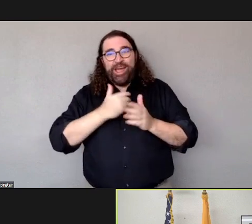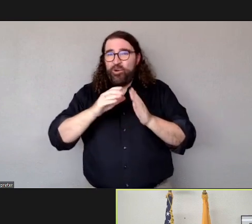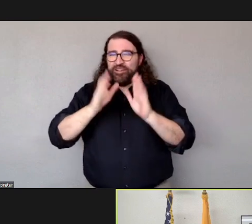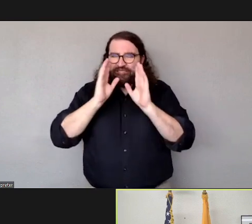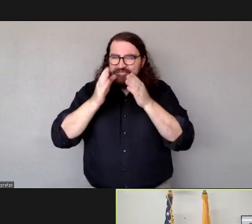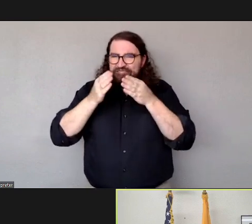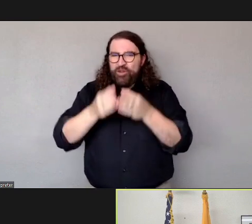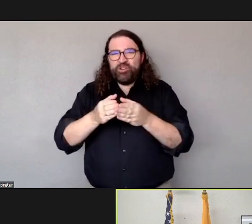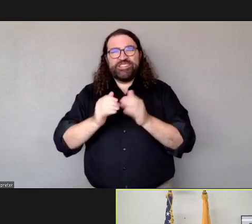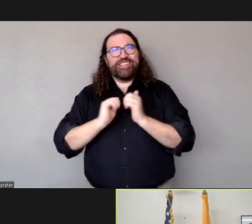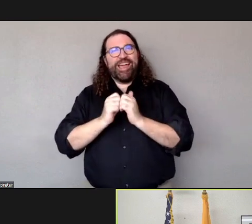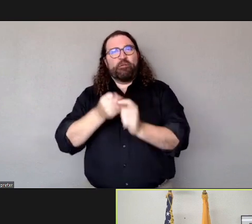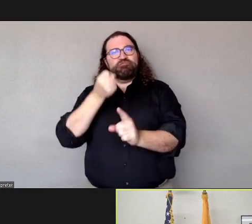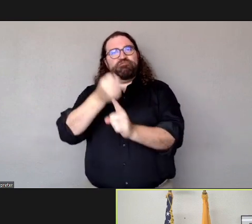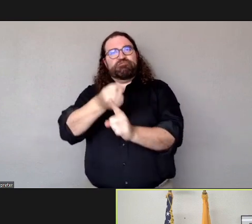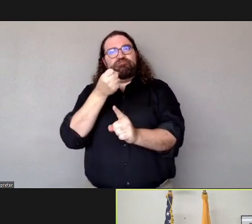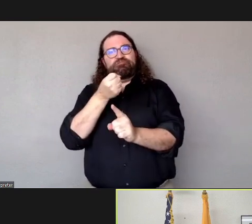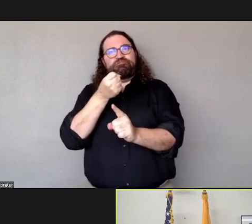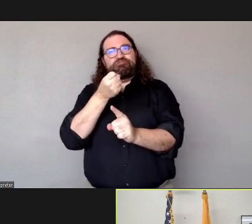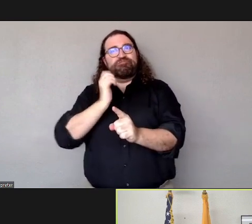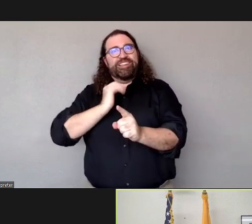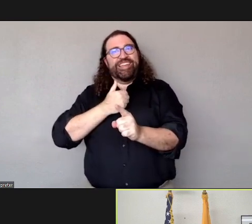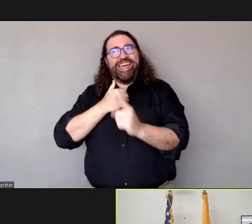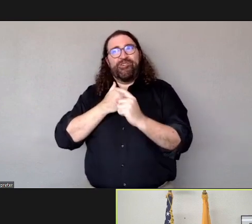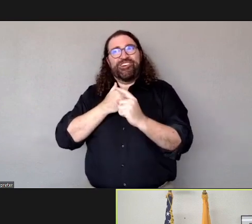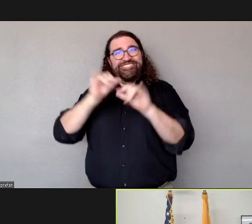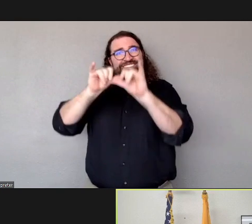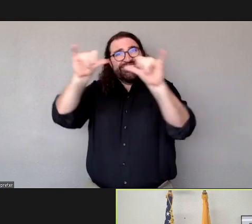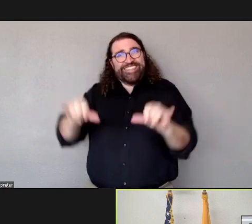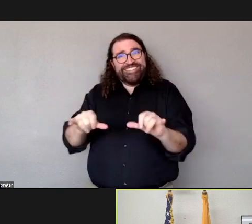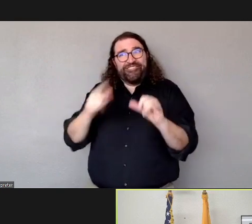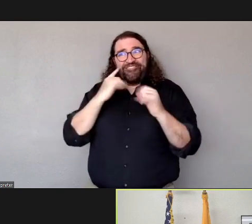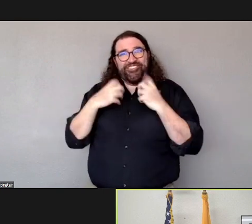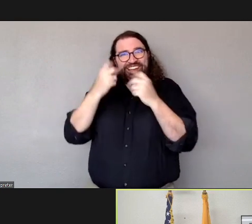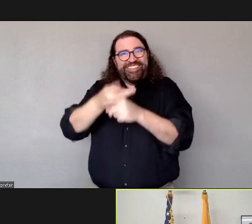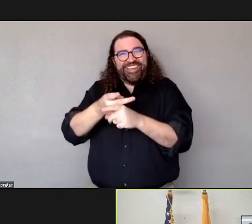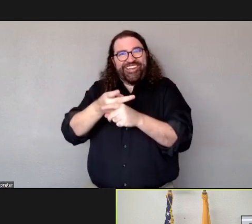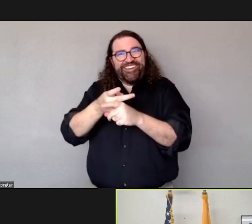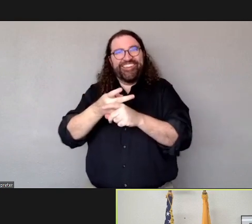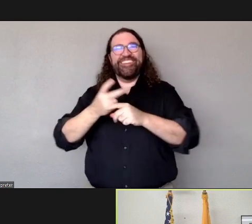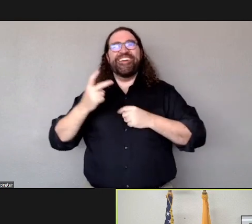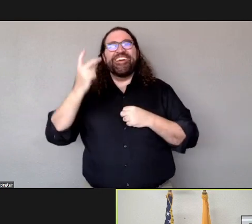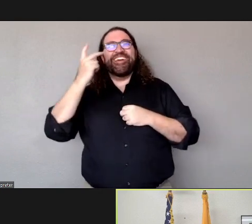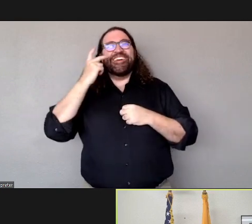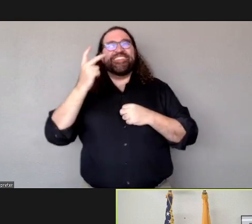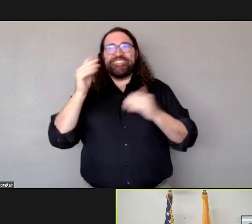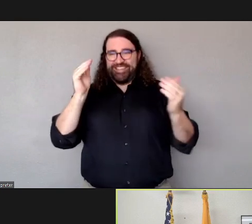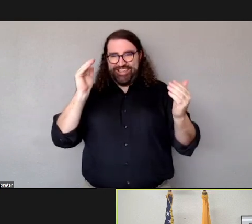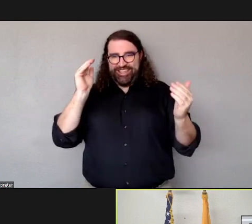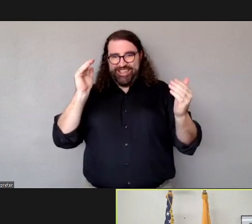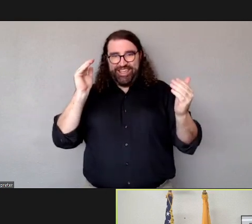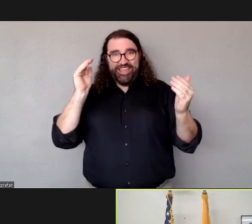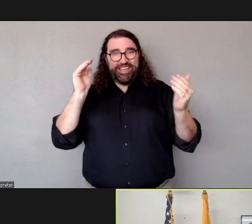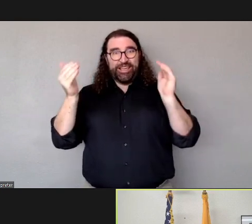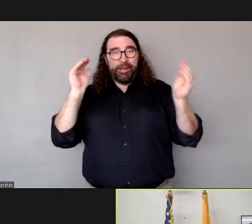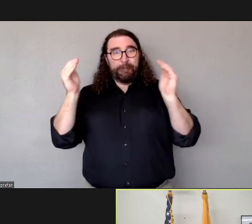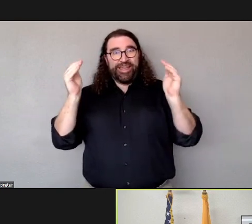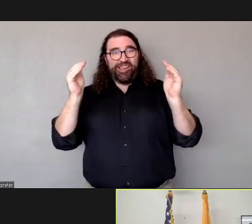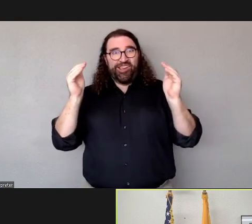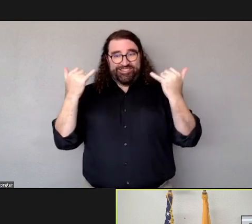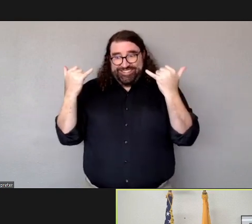the impact it's having to our healthcare system. So I showed you the graph of hospitalizations. We probably have as many cases now as we did in January. We